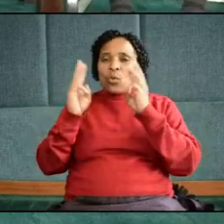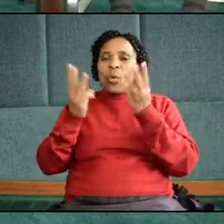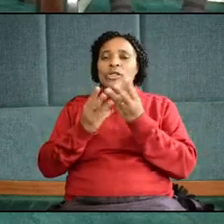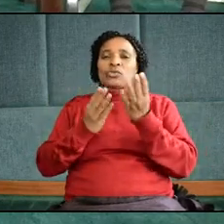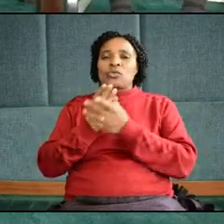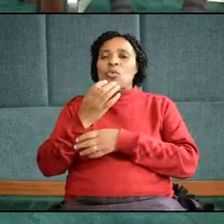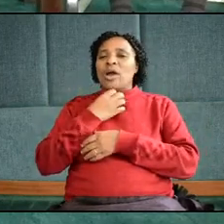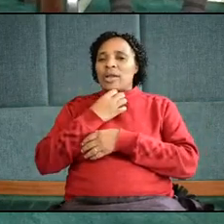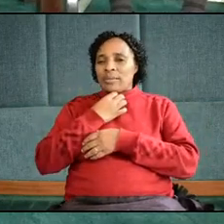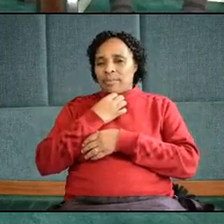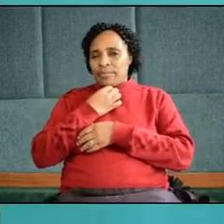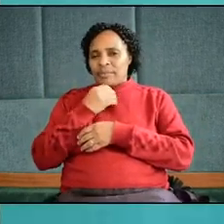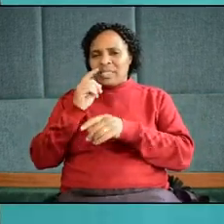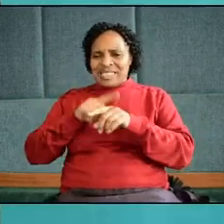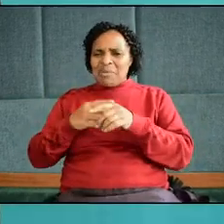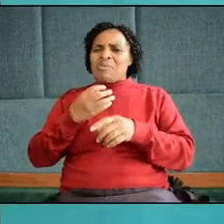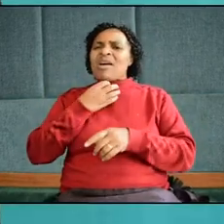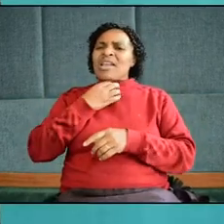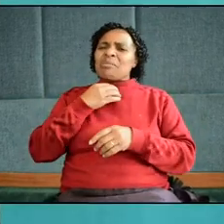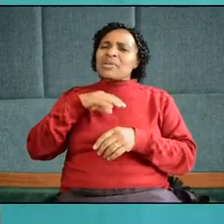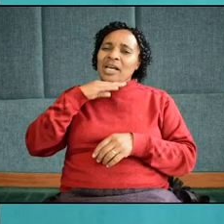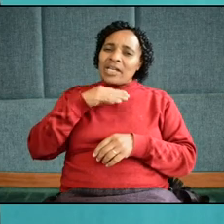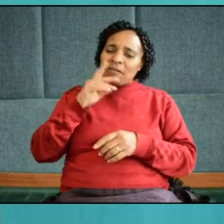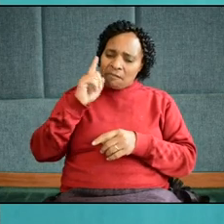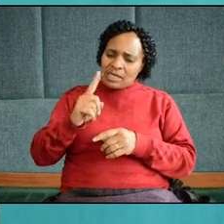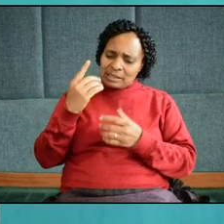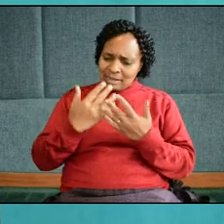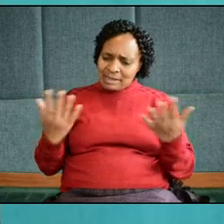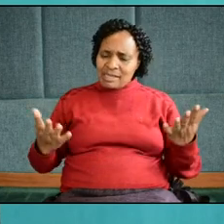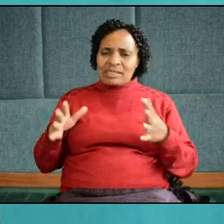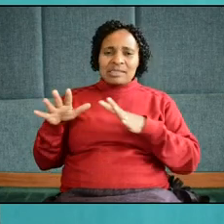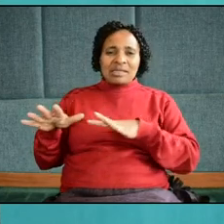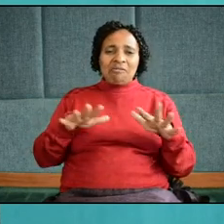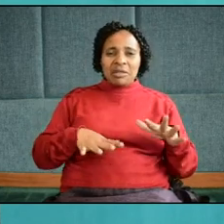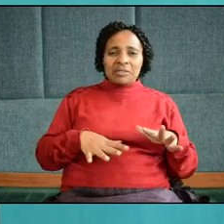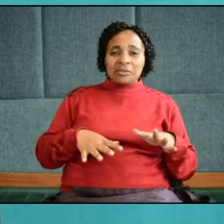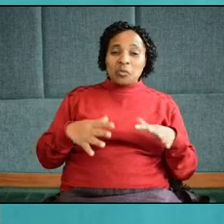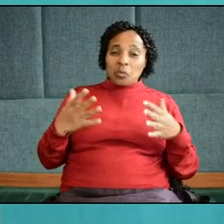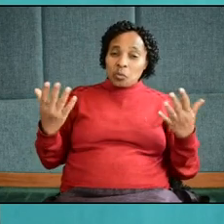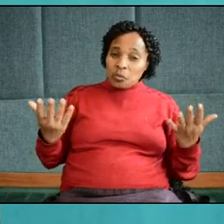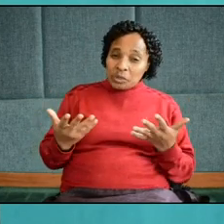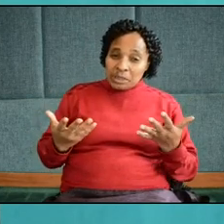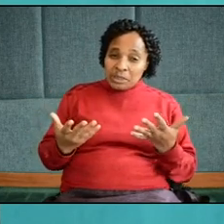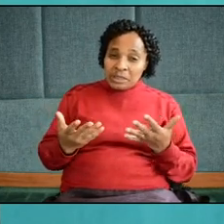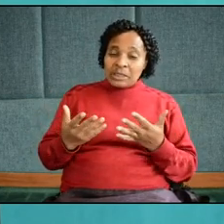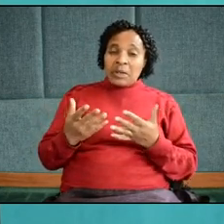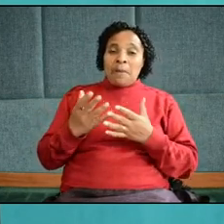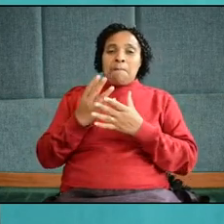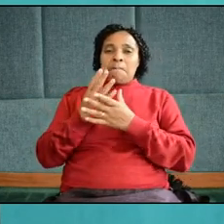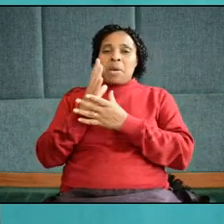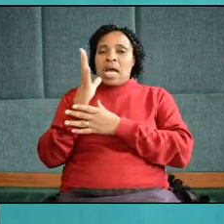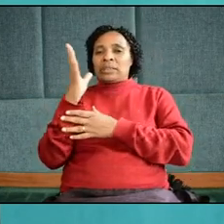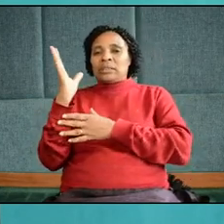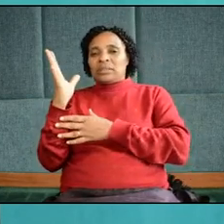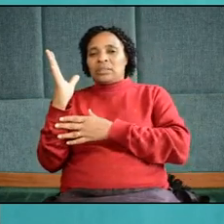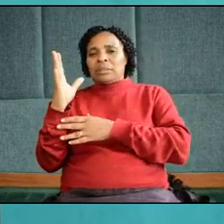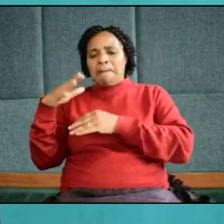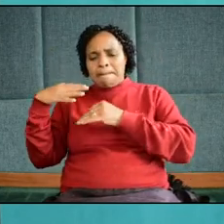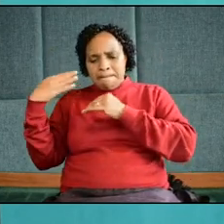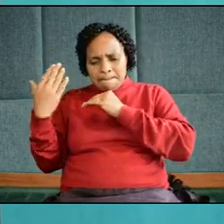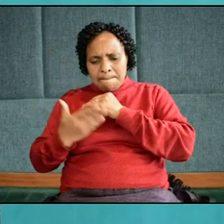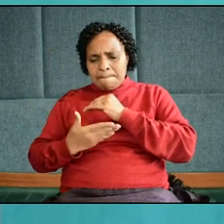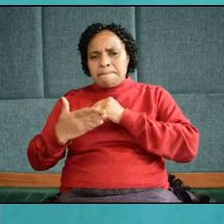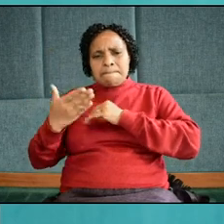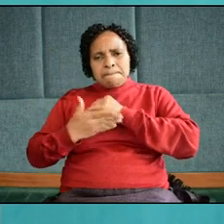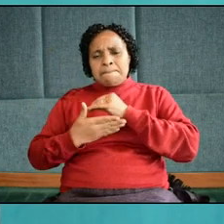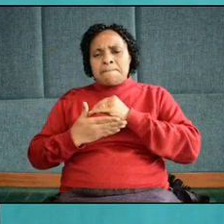Adam. Now, when Adam died, the first thing that suffered, okay, first it was the plants, the leaves, because he cut the branches and